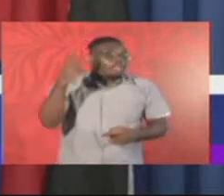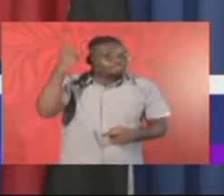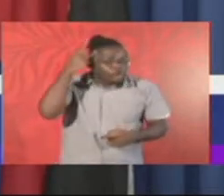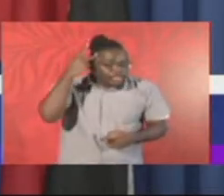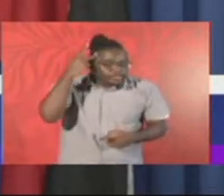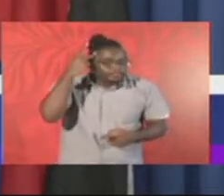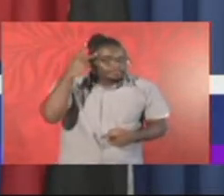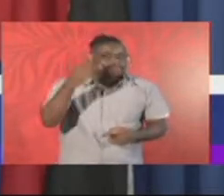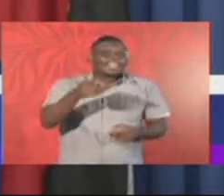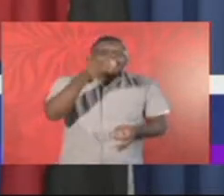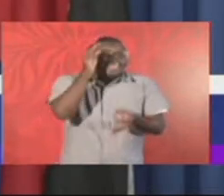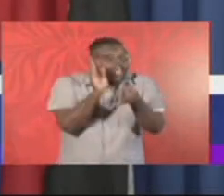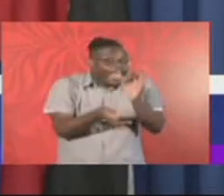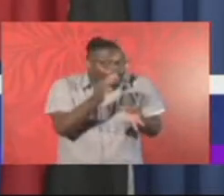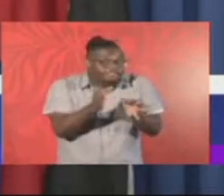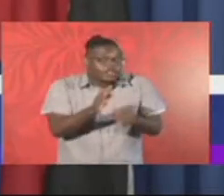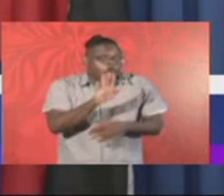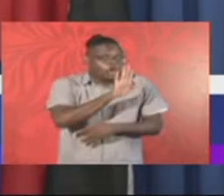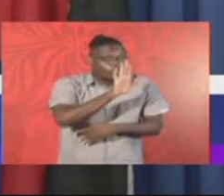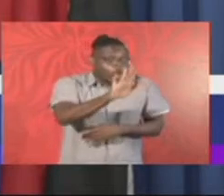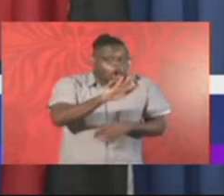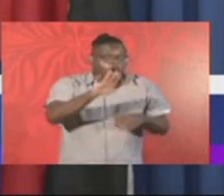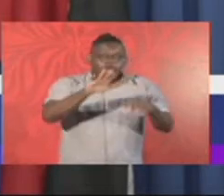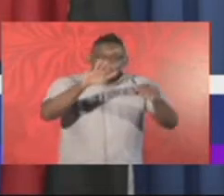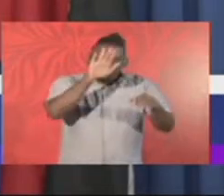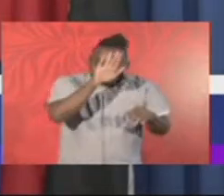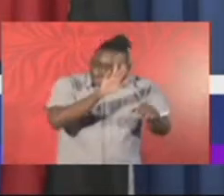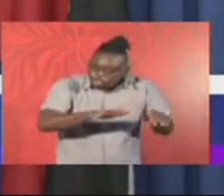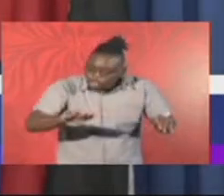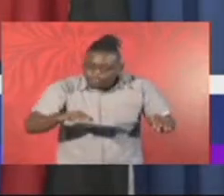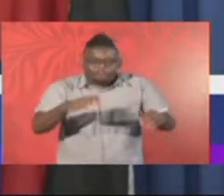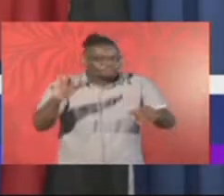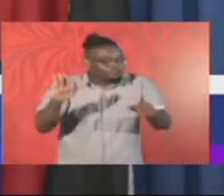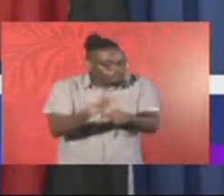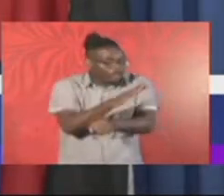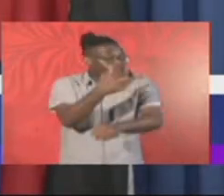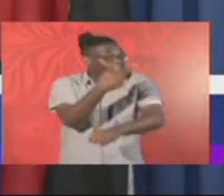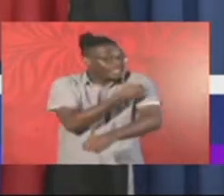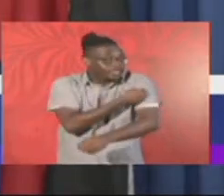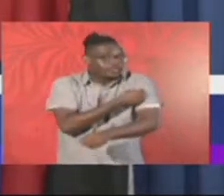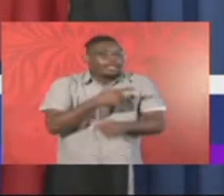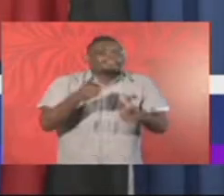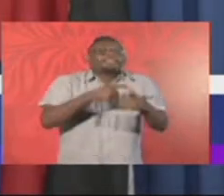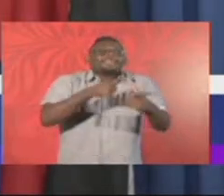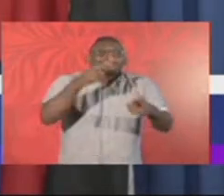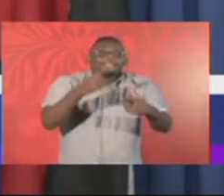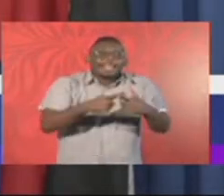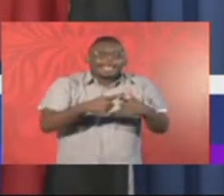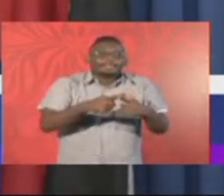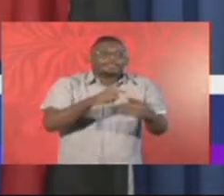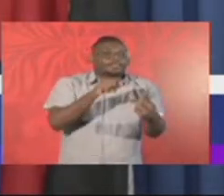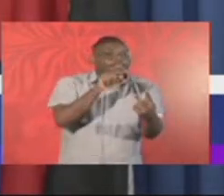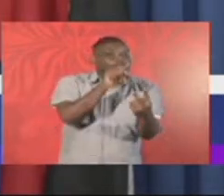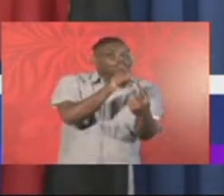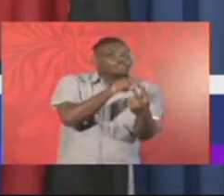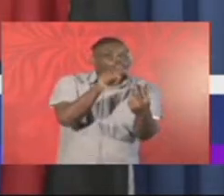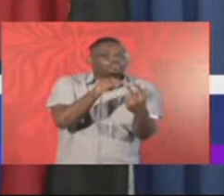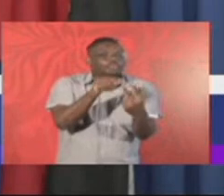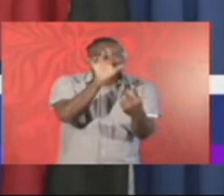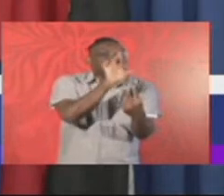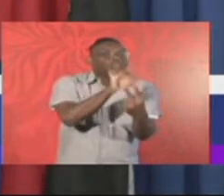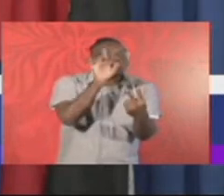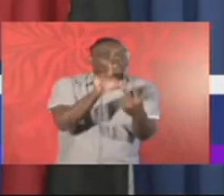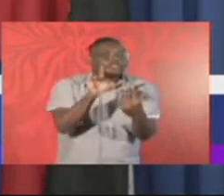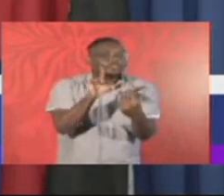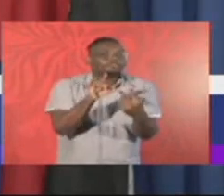if the child is vaccinated, an option that is available to that child is face-to-face learning. Remember,